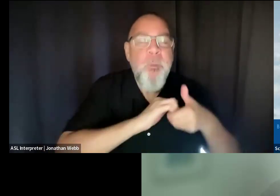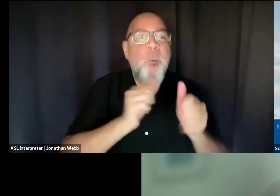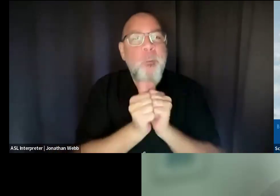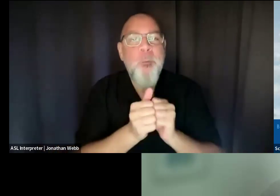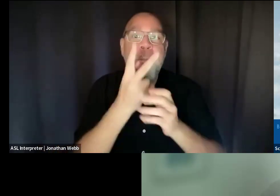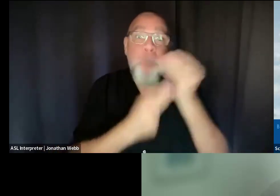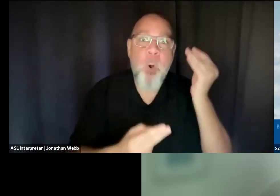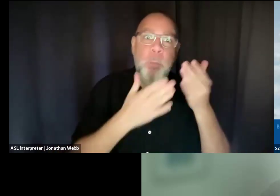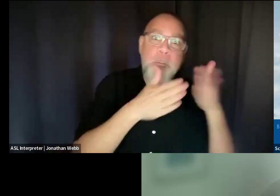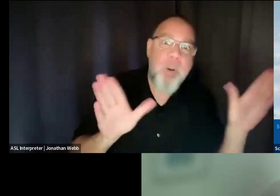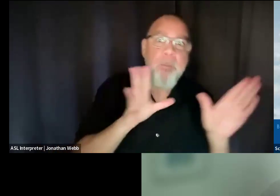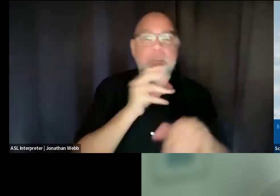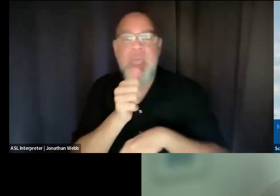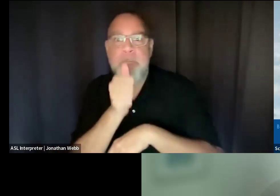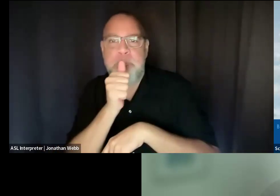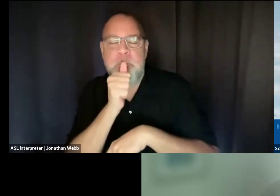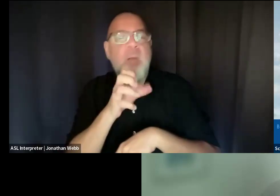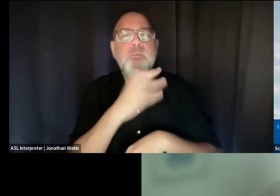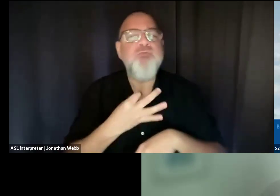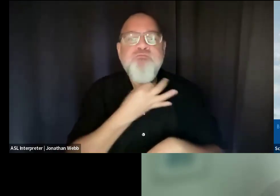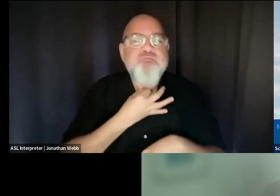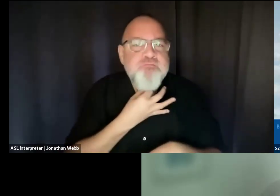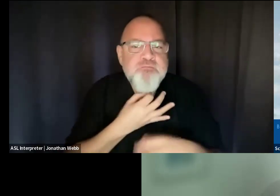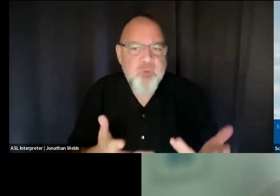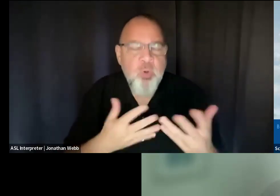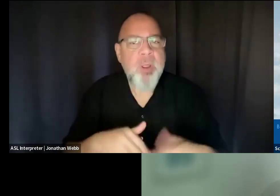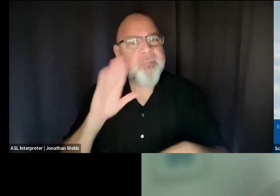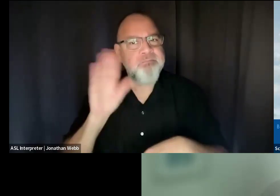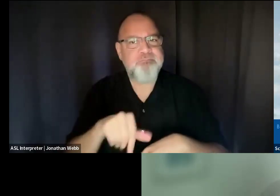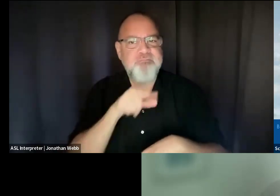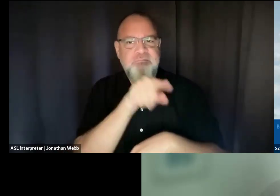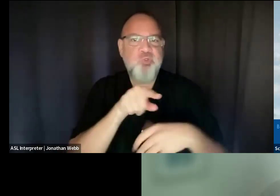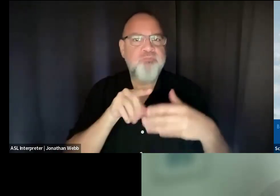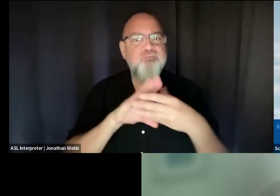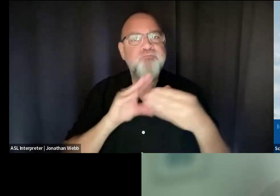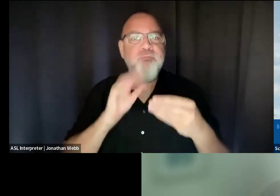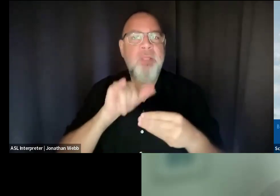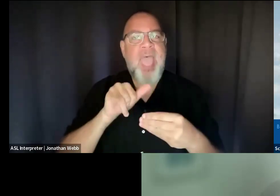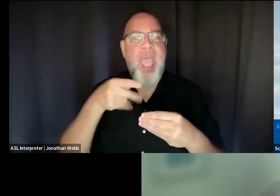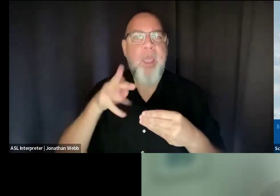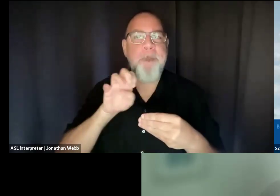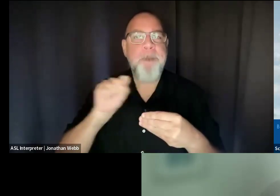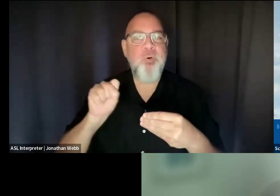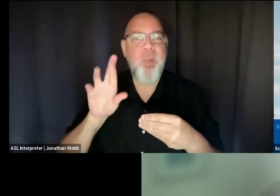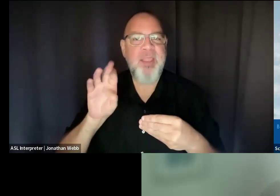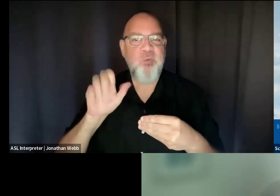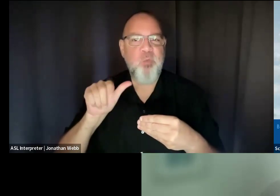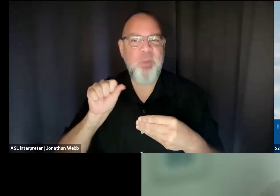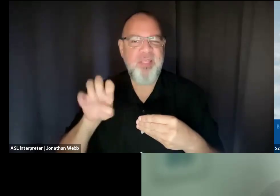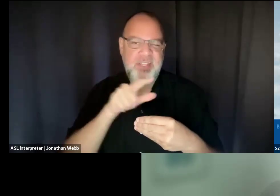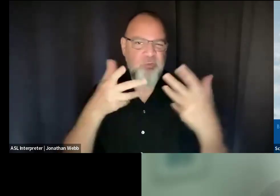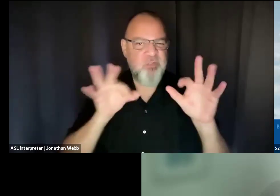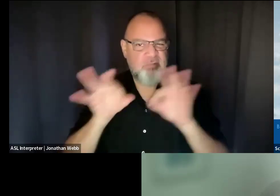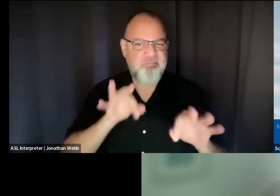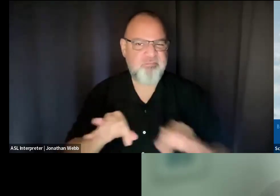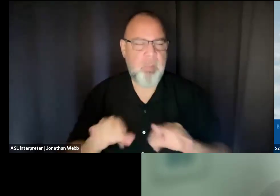maybe you can tell us if you can share some names. I know you shared the press release here, but what does the collaboration look